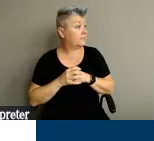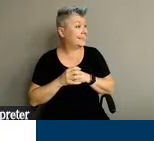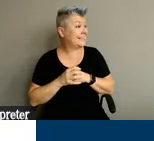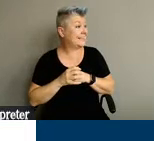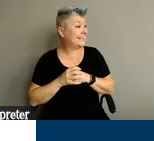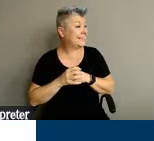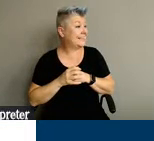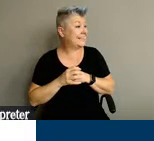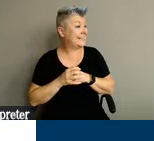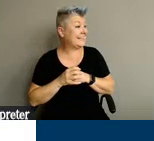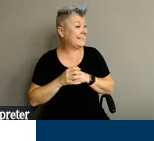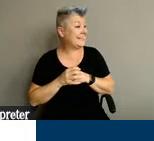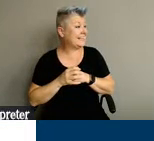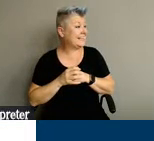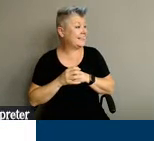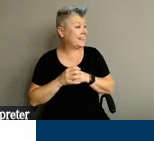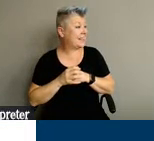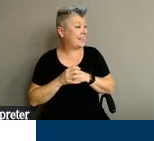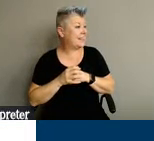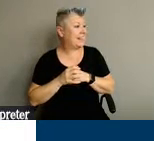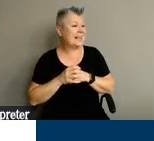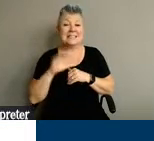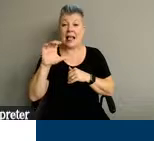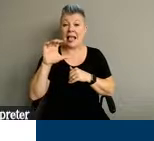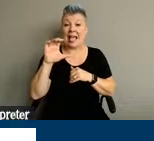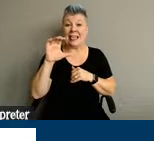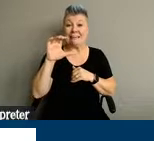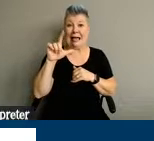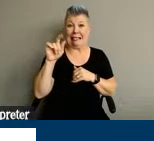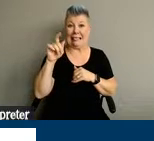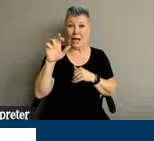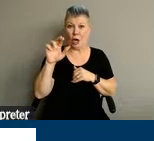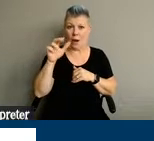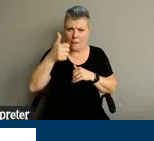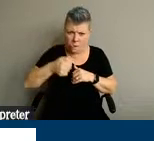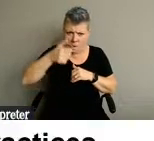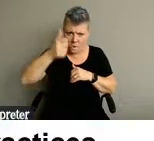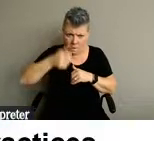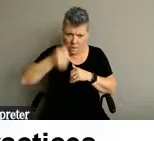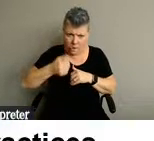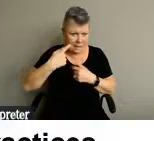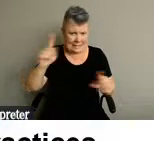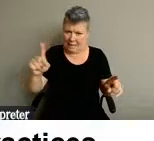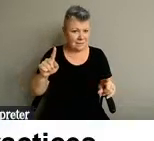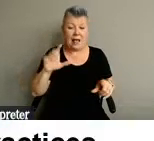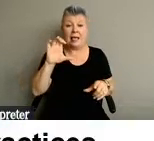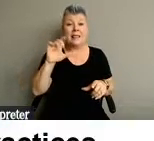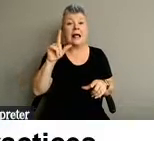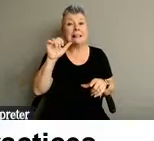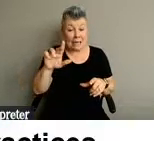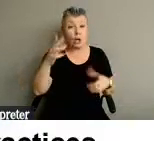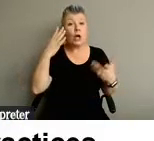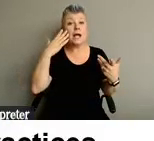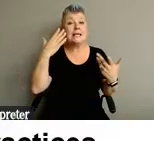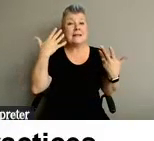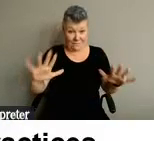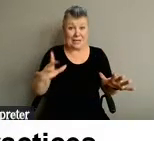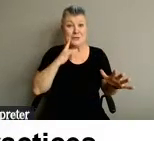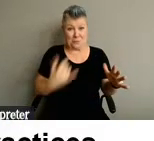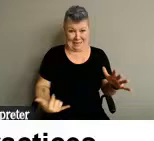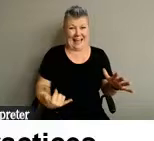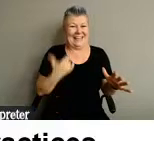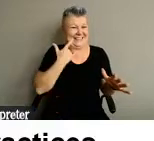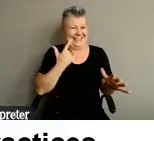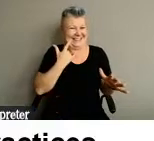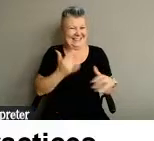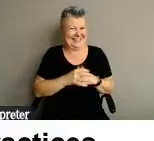Clicker is ready to end the day. All right, this is it. We're done. All right, and so a lot of